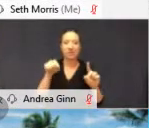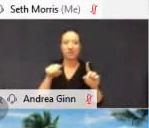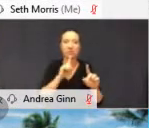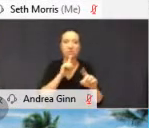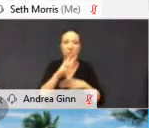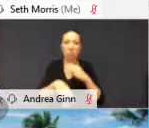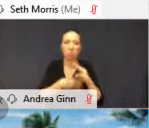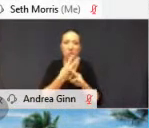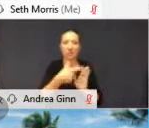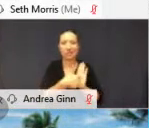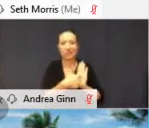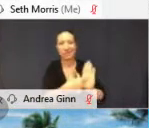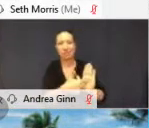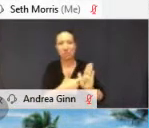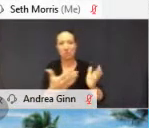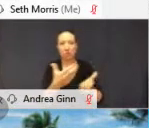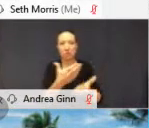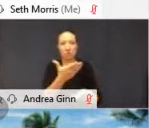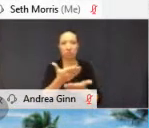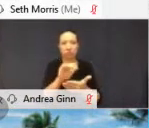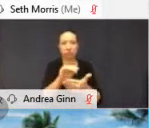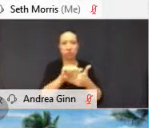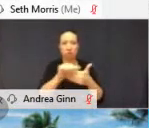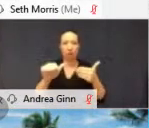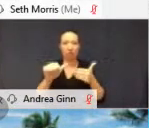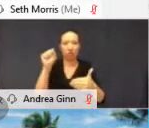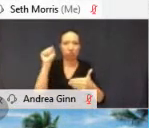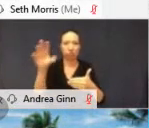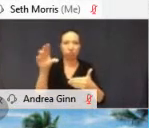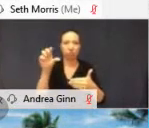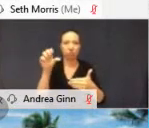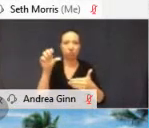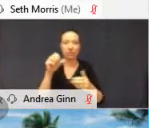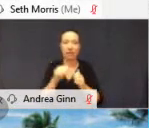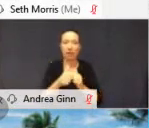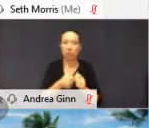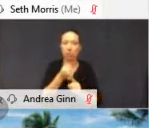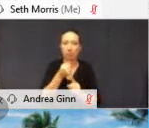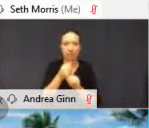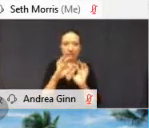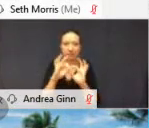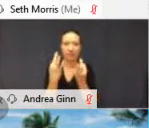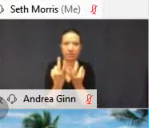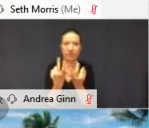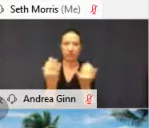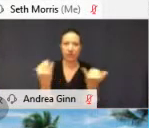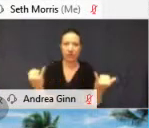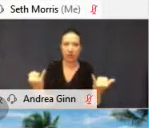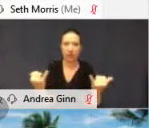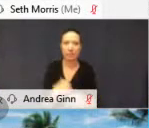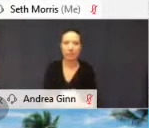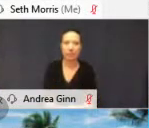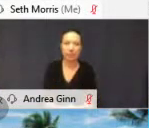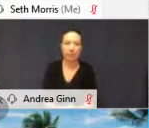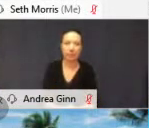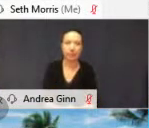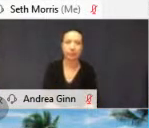world dollar example of what this could look like for this family under the current law.